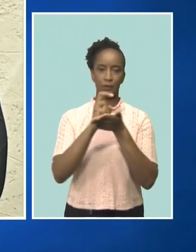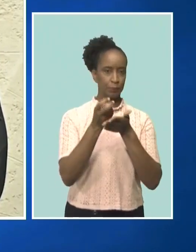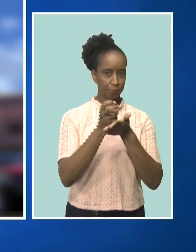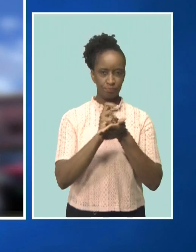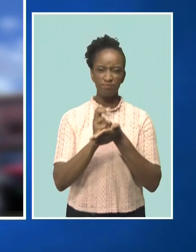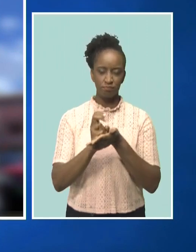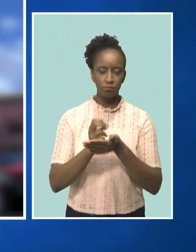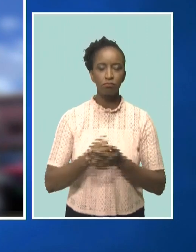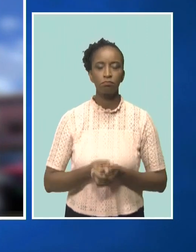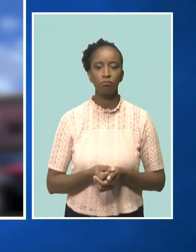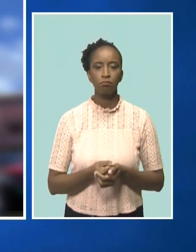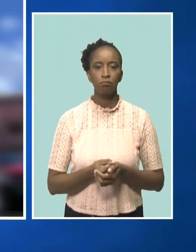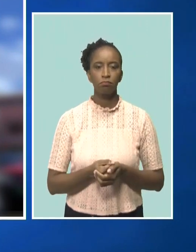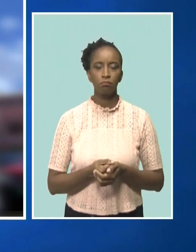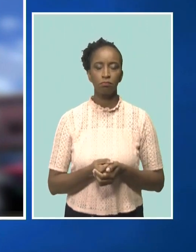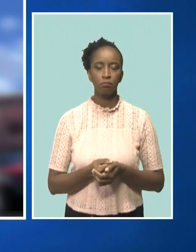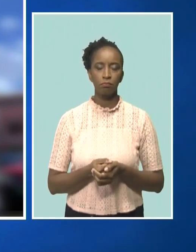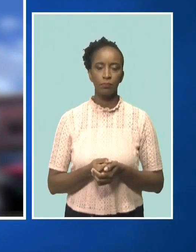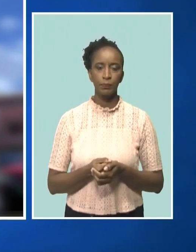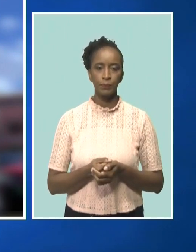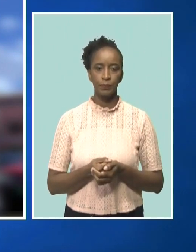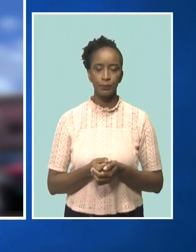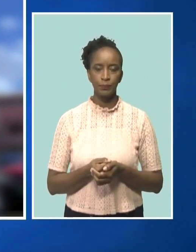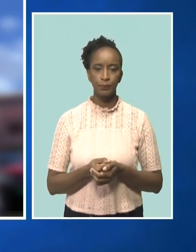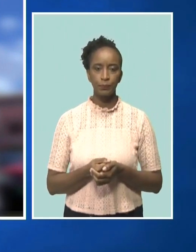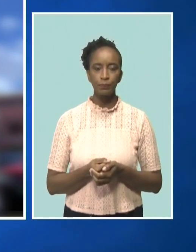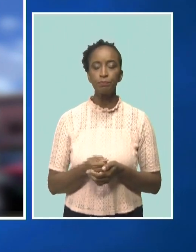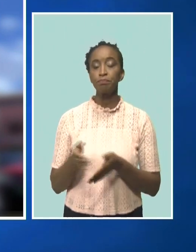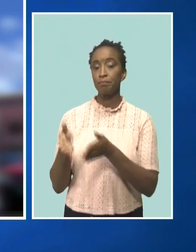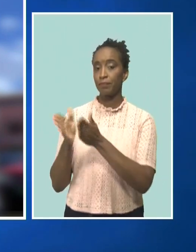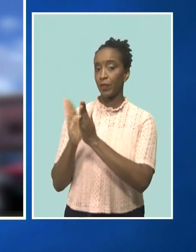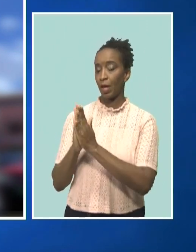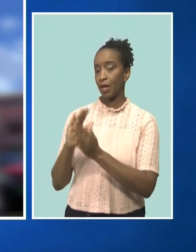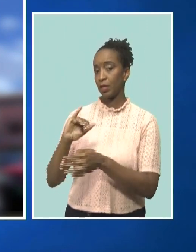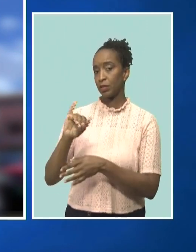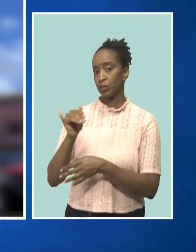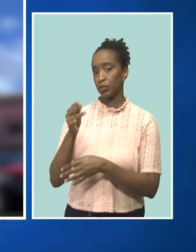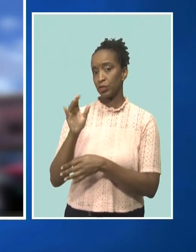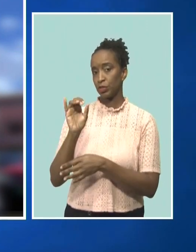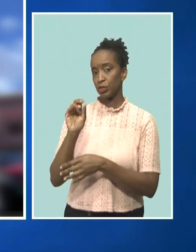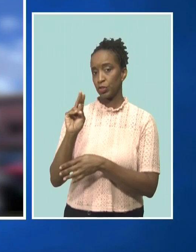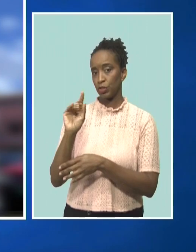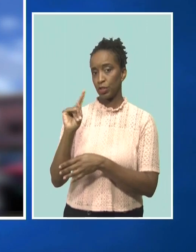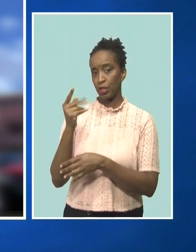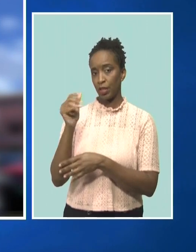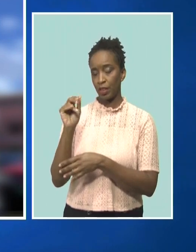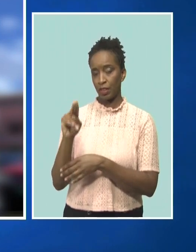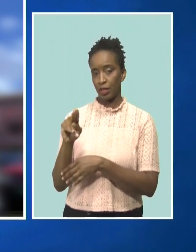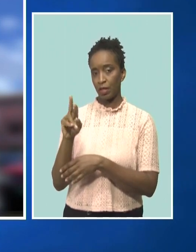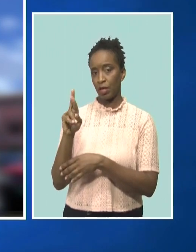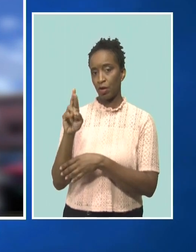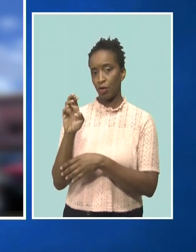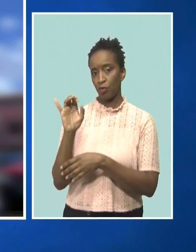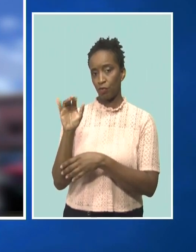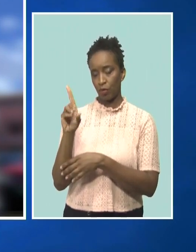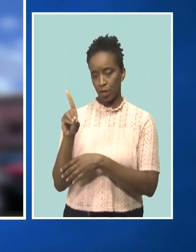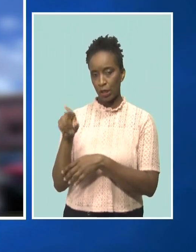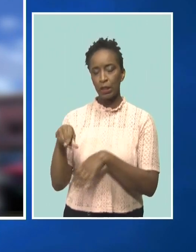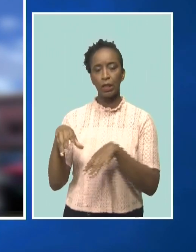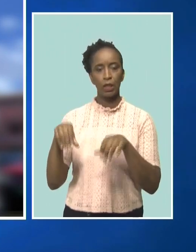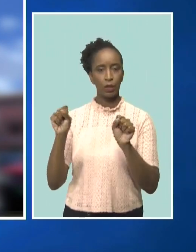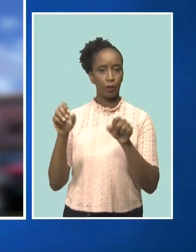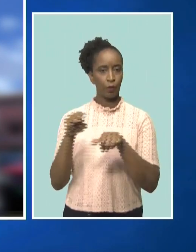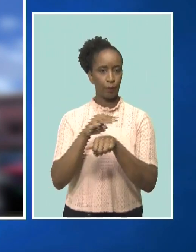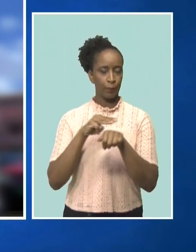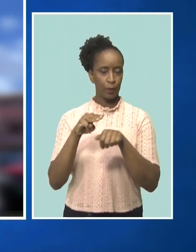office. I've also asked Mr. Jonathan Reid to assume responsibility as Minister of Innovation, Industry, Science